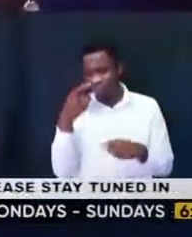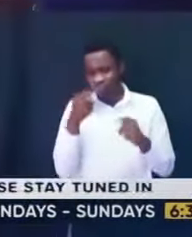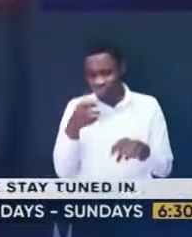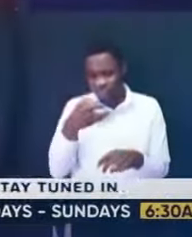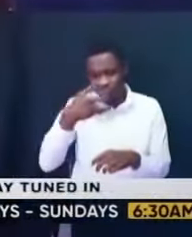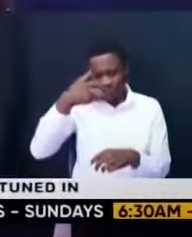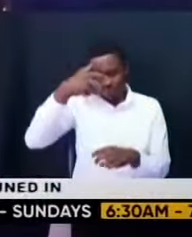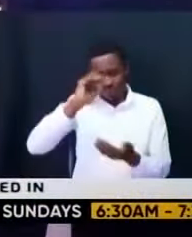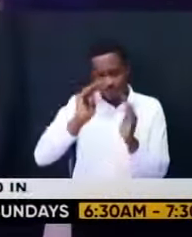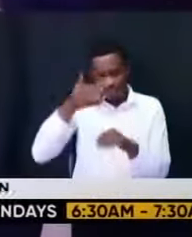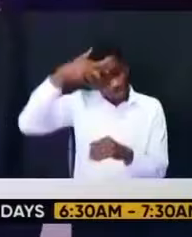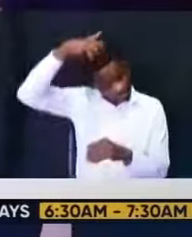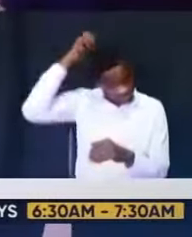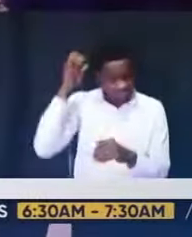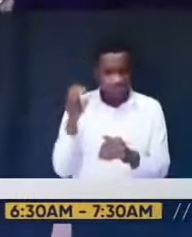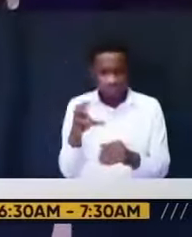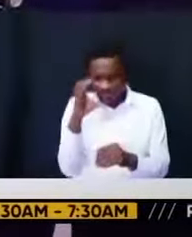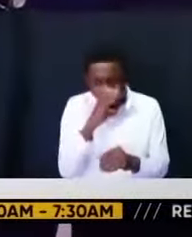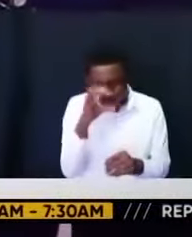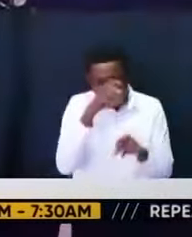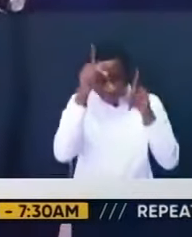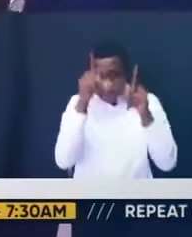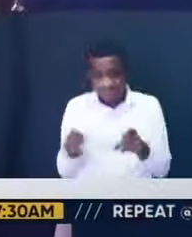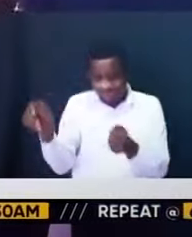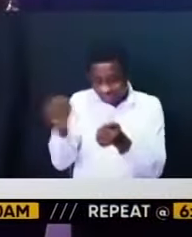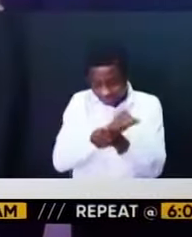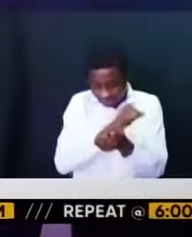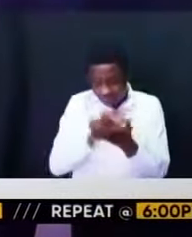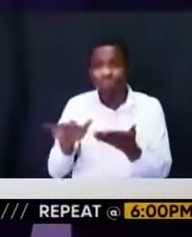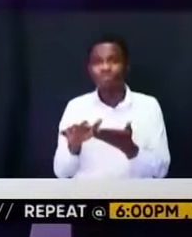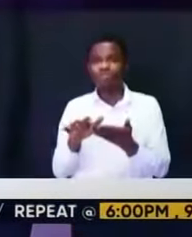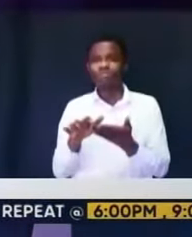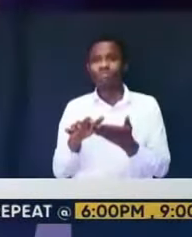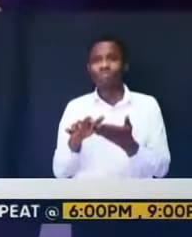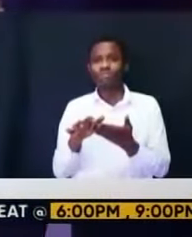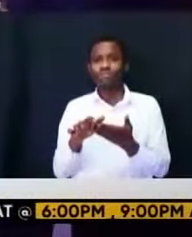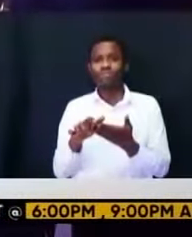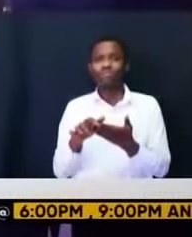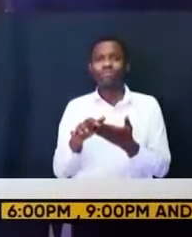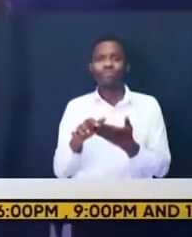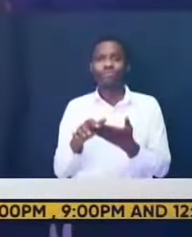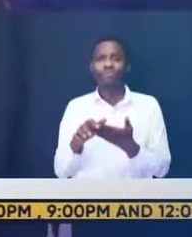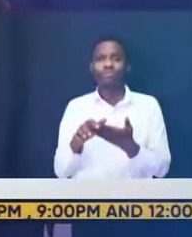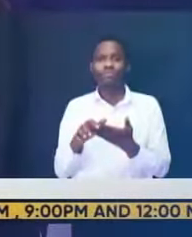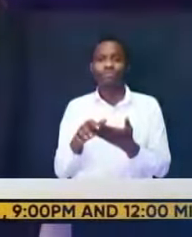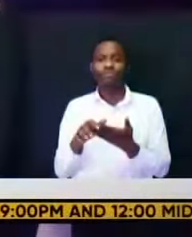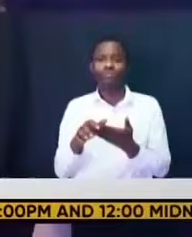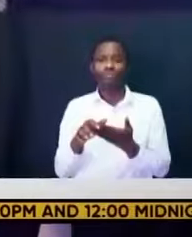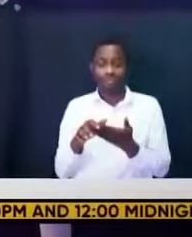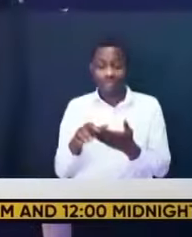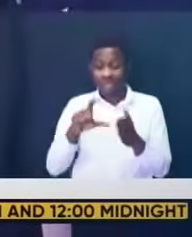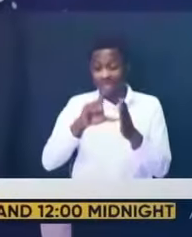lion looking for someone to devour and he does this by employing the weapon